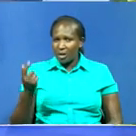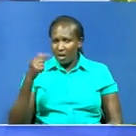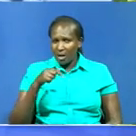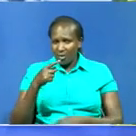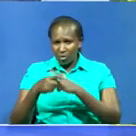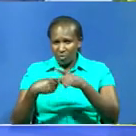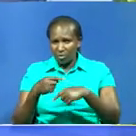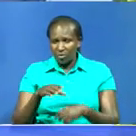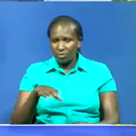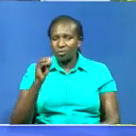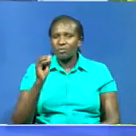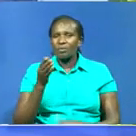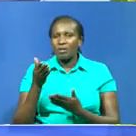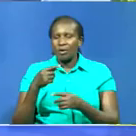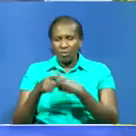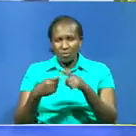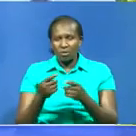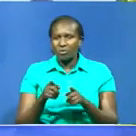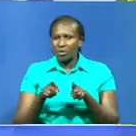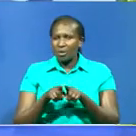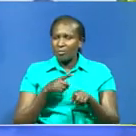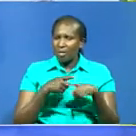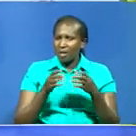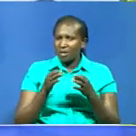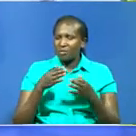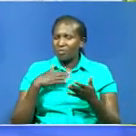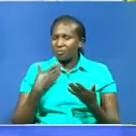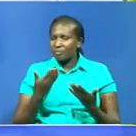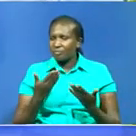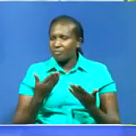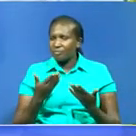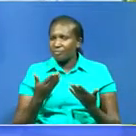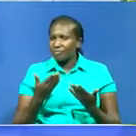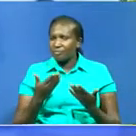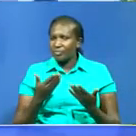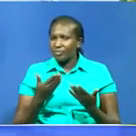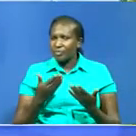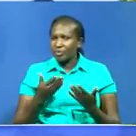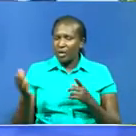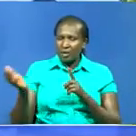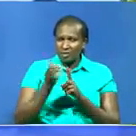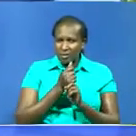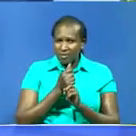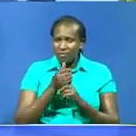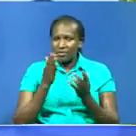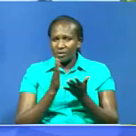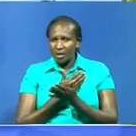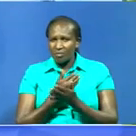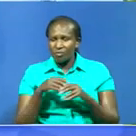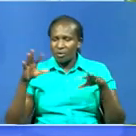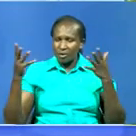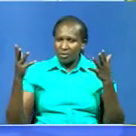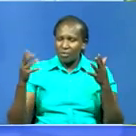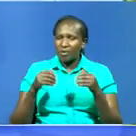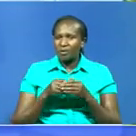it. Keep celebrating. The little milestones that tuna achieve, tuna set goals na tuna celebrate,